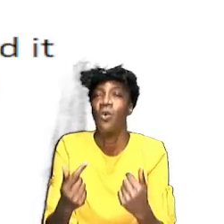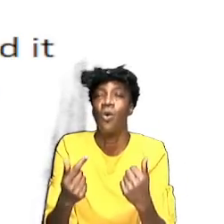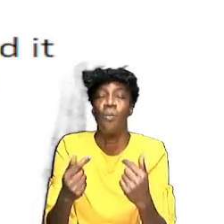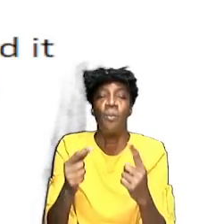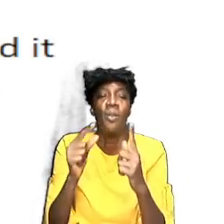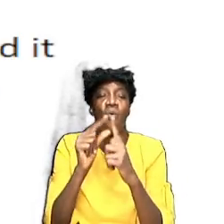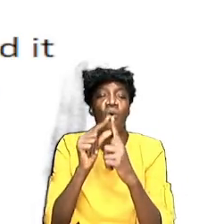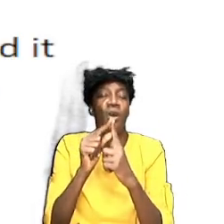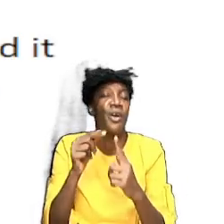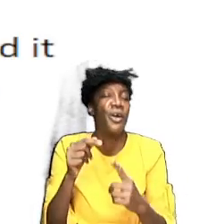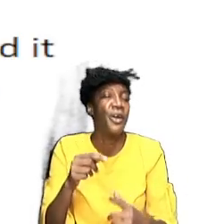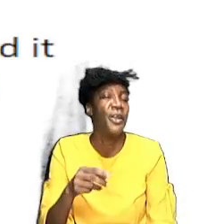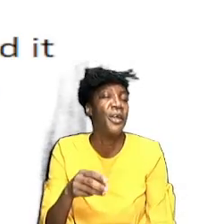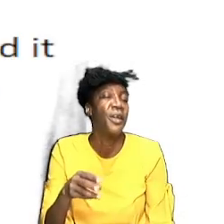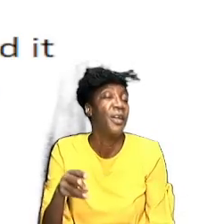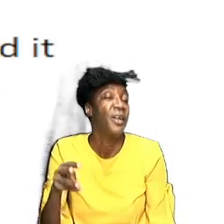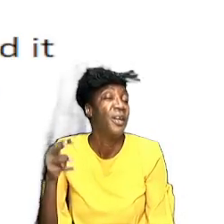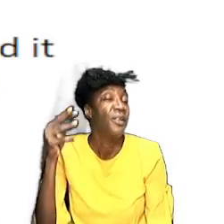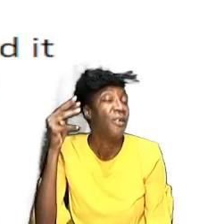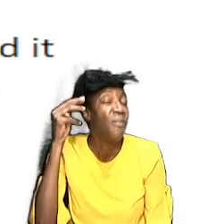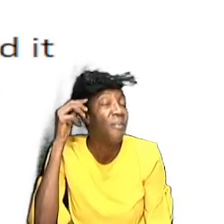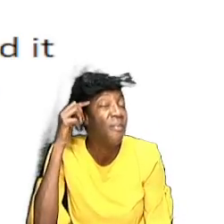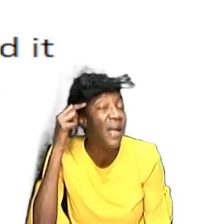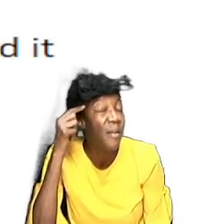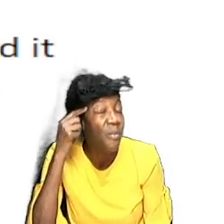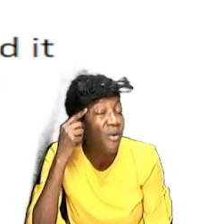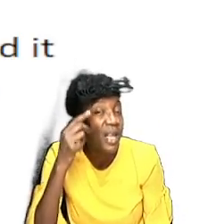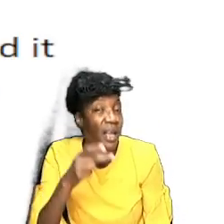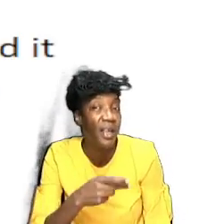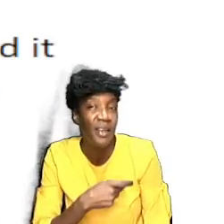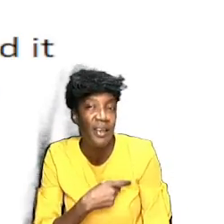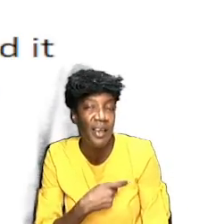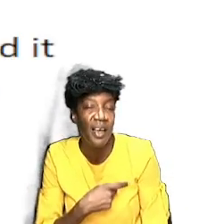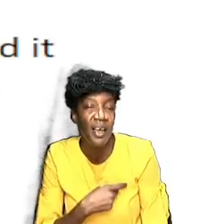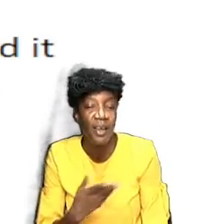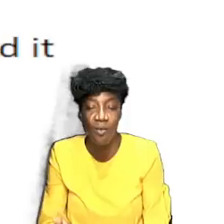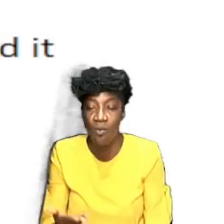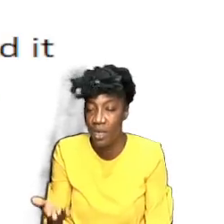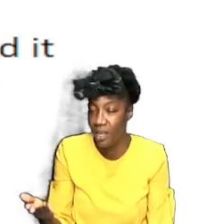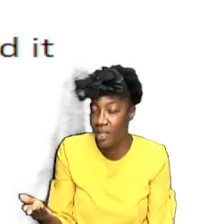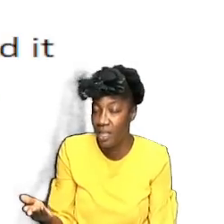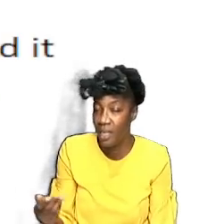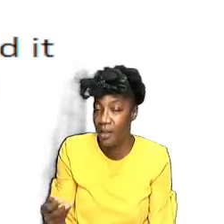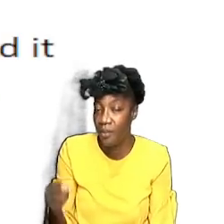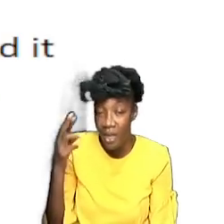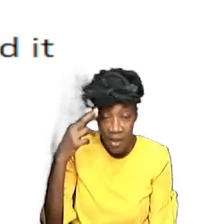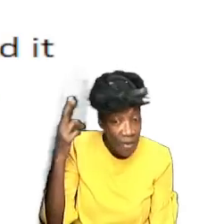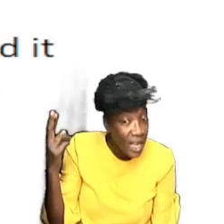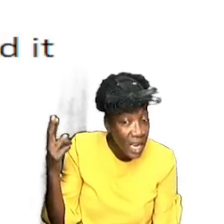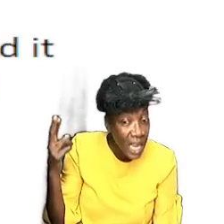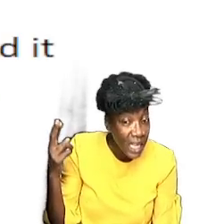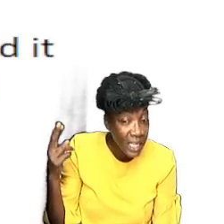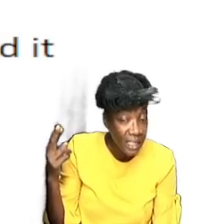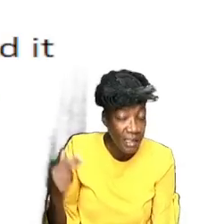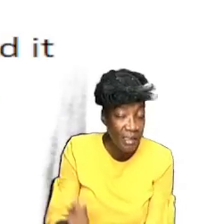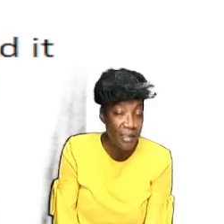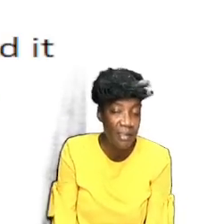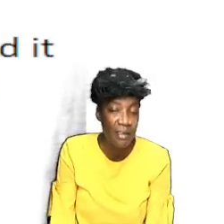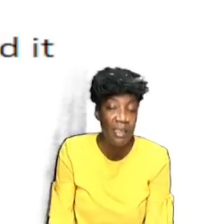the word to your heart. Now, let me tell you one of the reasons, one of the things that I've realized about that scripture that jumped out at me.